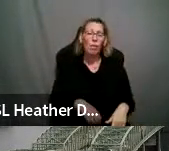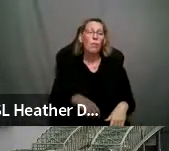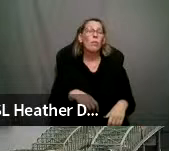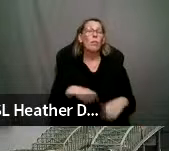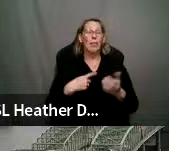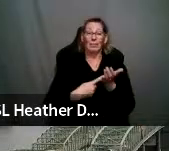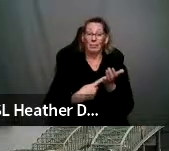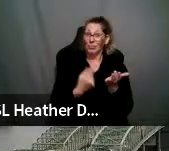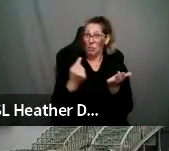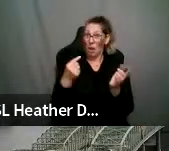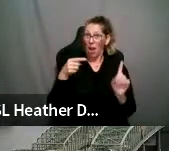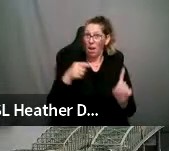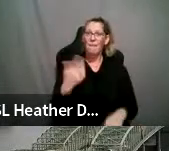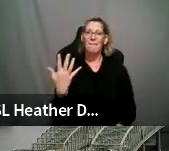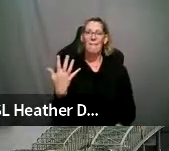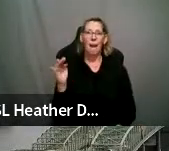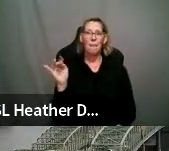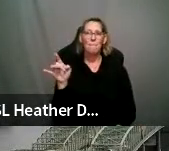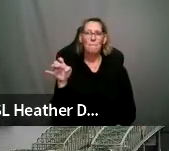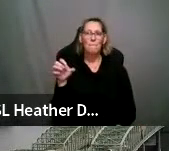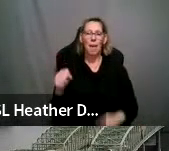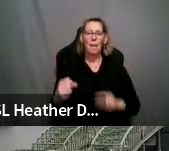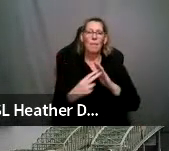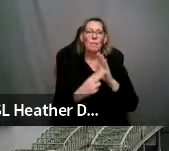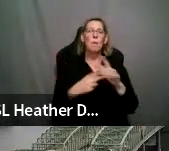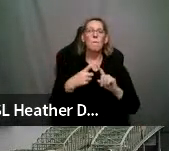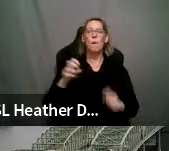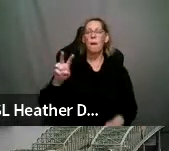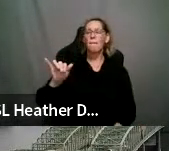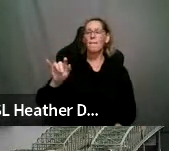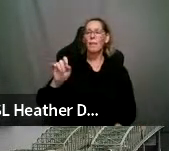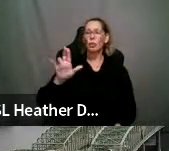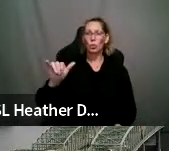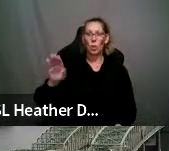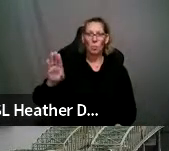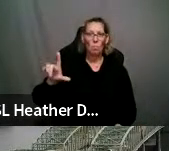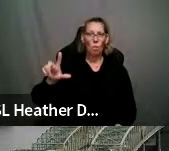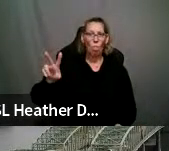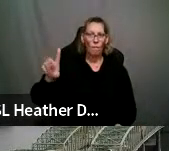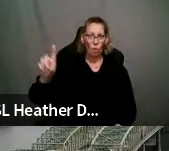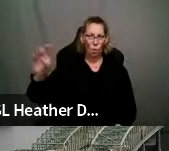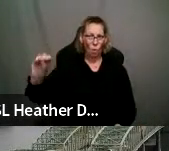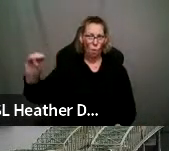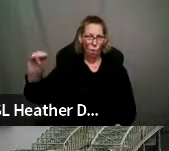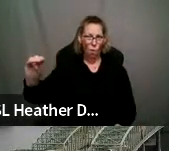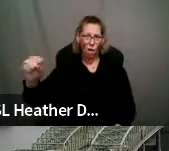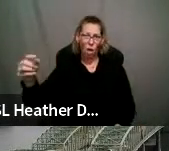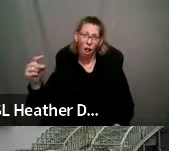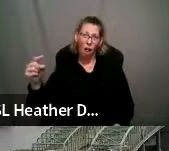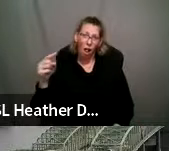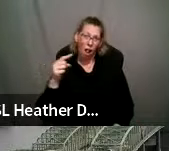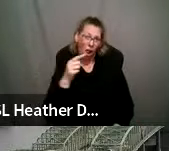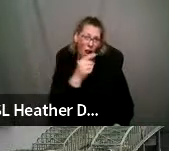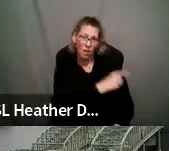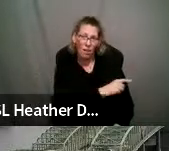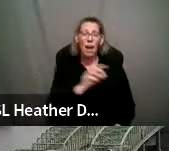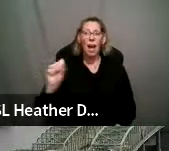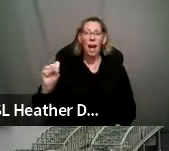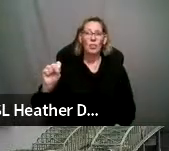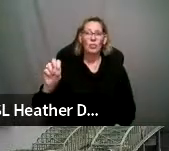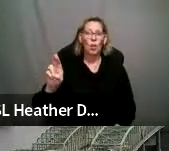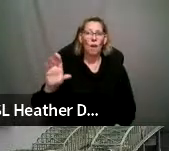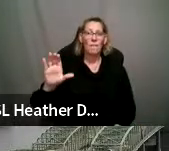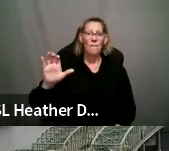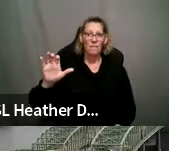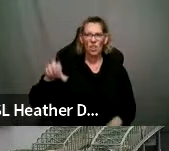cover 5 miles of interstate from Victory Boulevard in Oregon up through and to SR 500